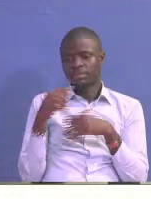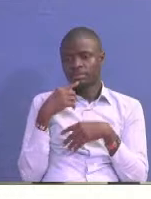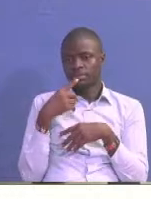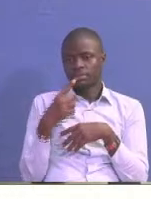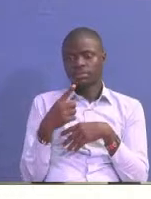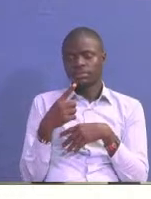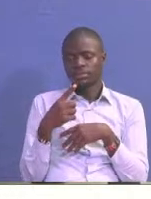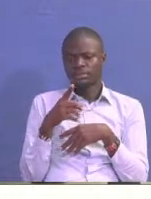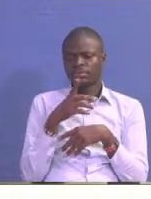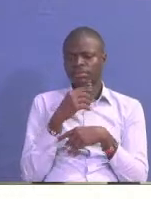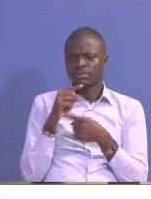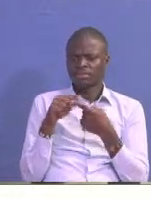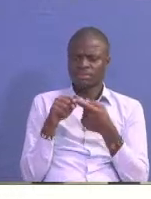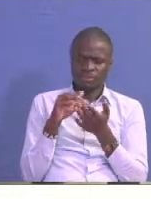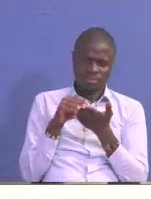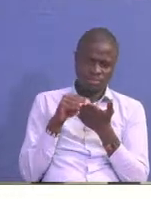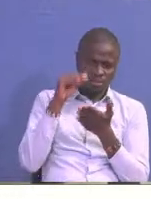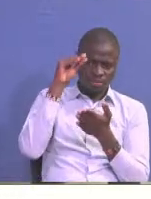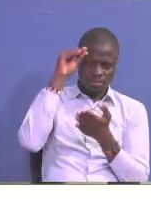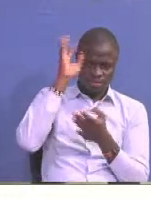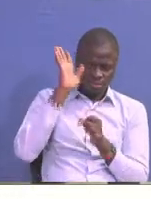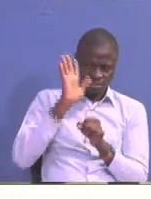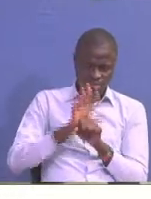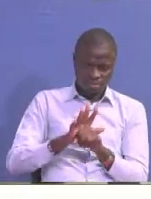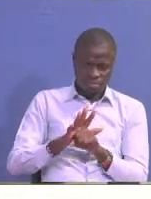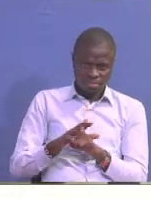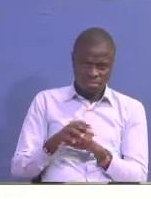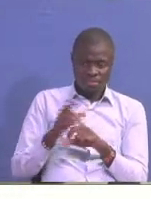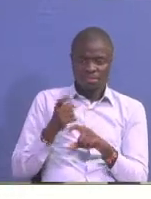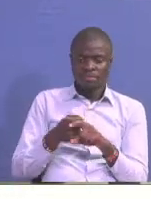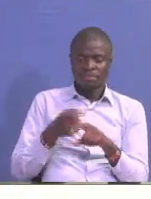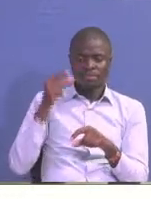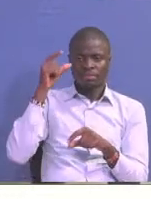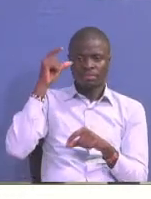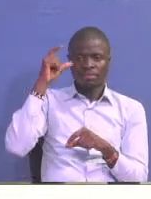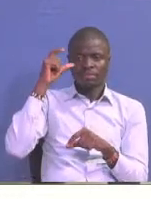So we need to learn a lot from China.